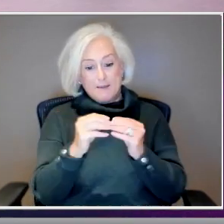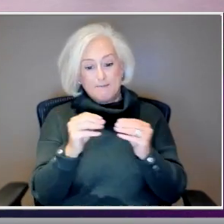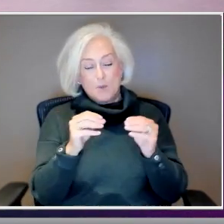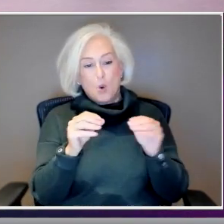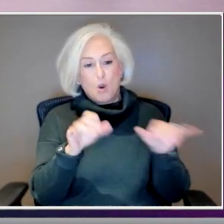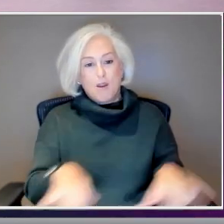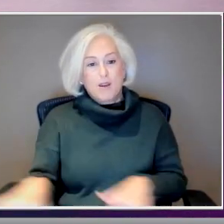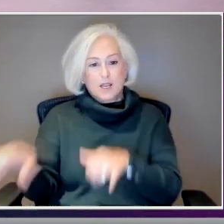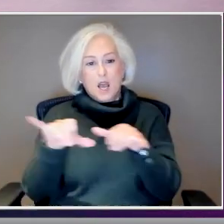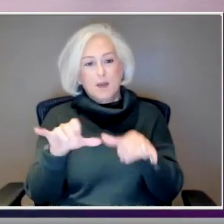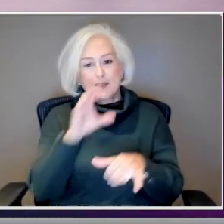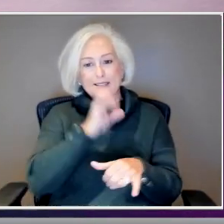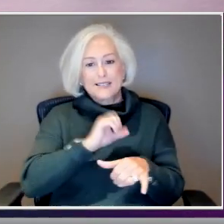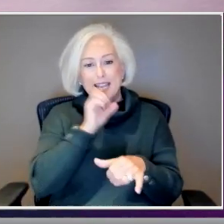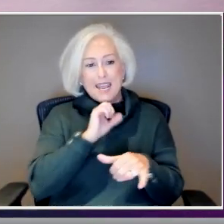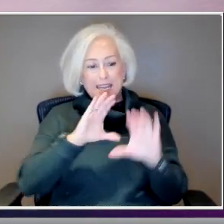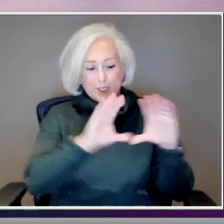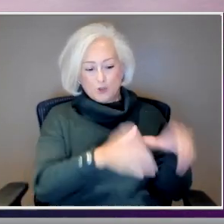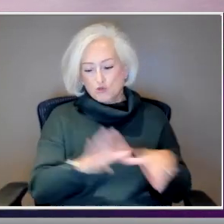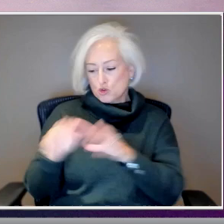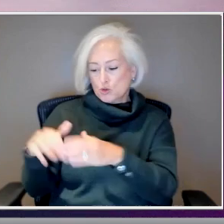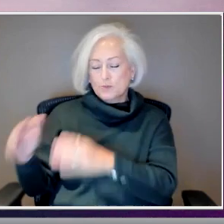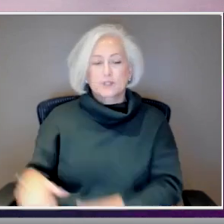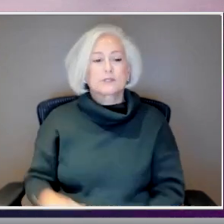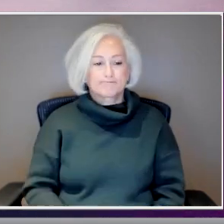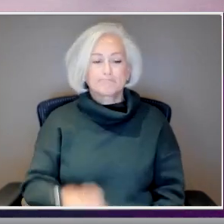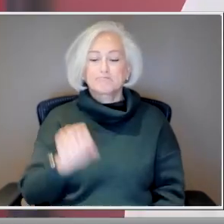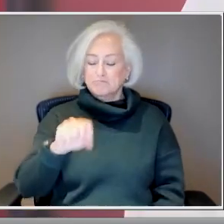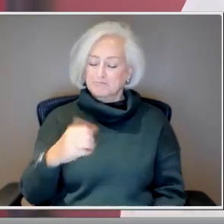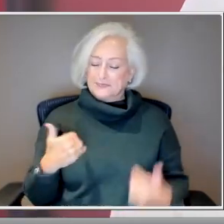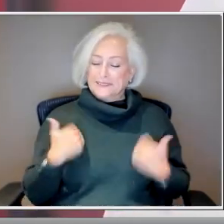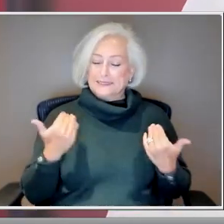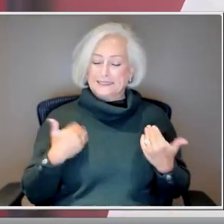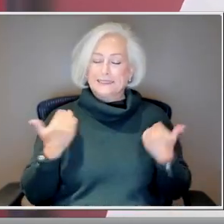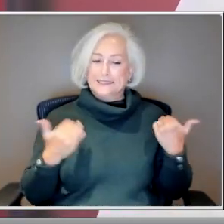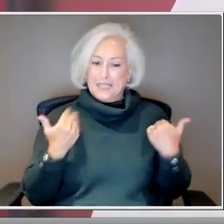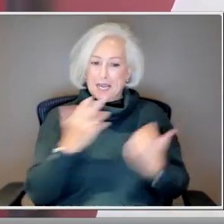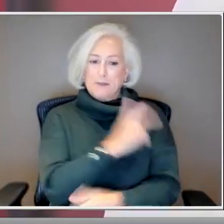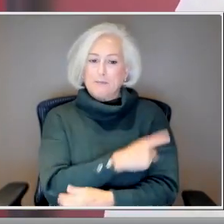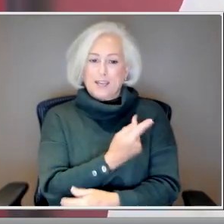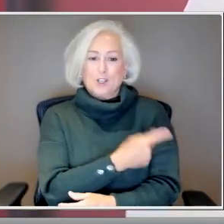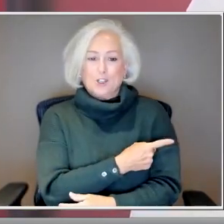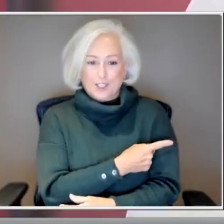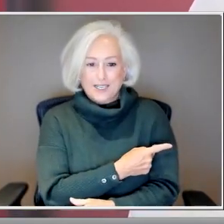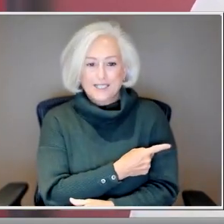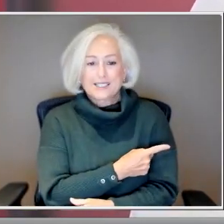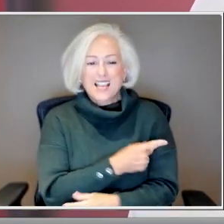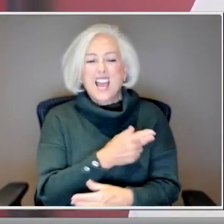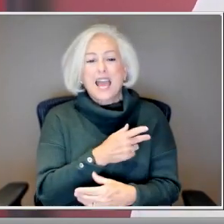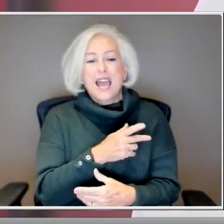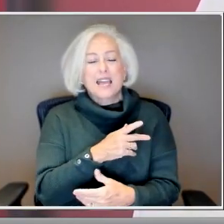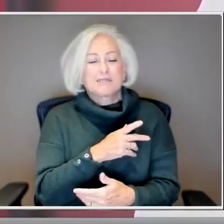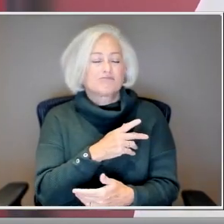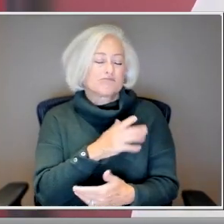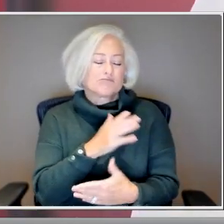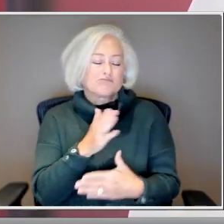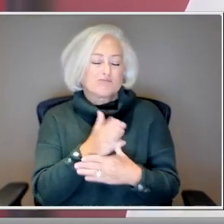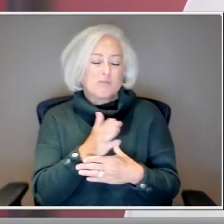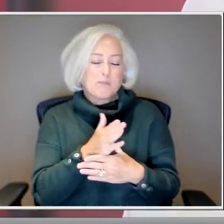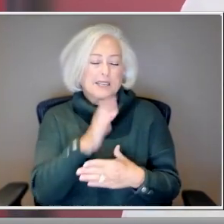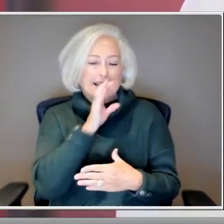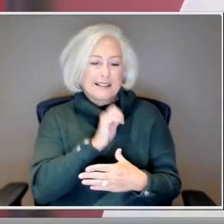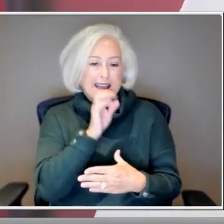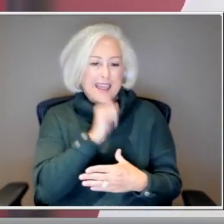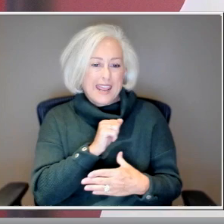groups. Certainly in younger patients, I think, and younger and middle-aged patients that are maybe not have